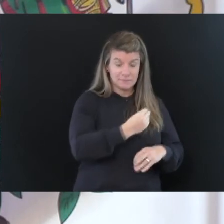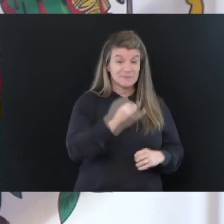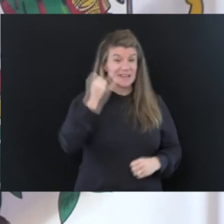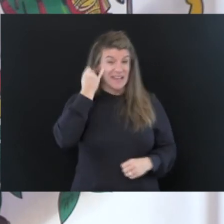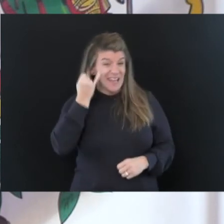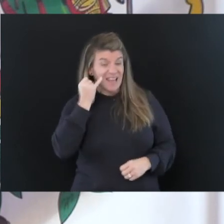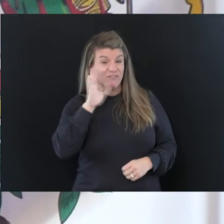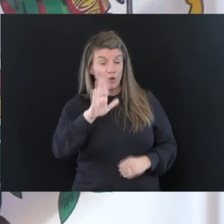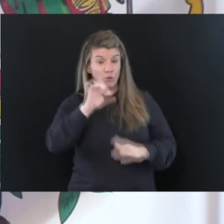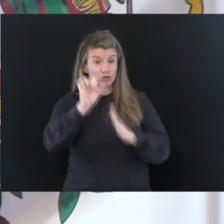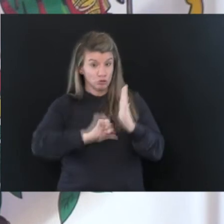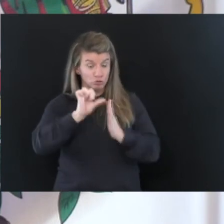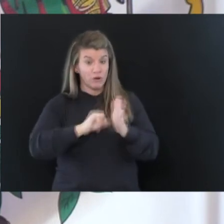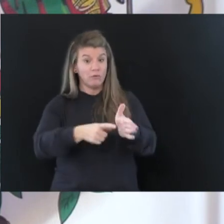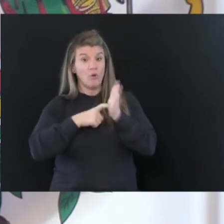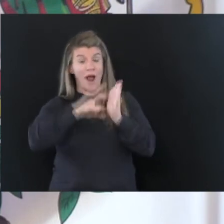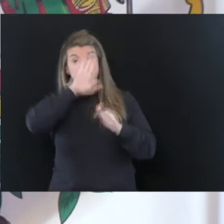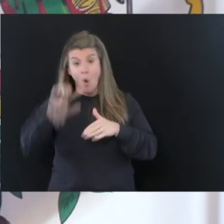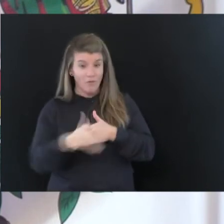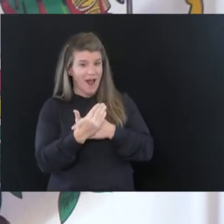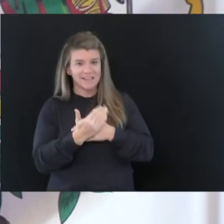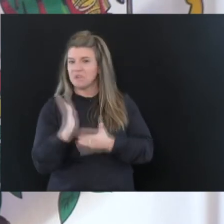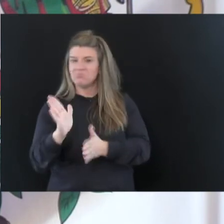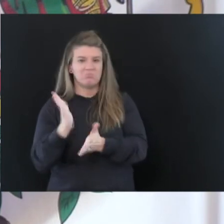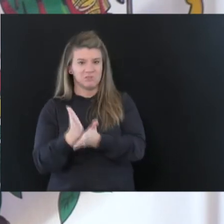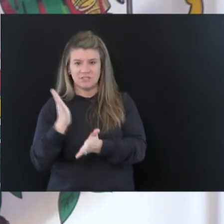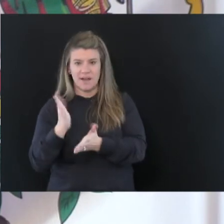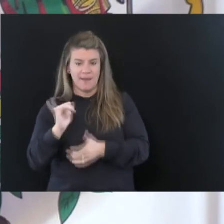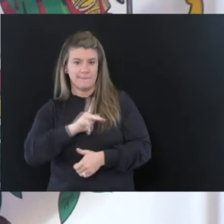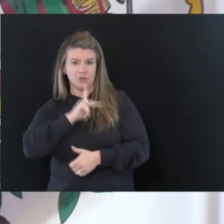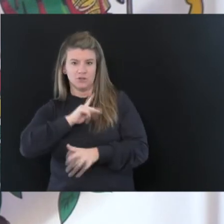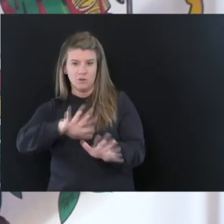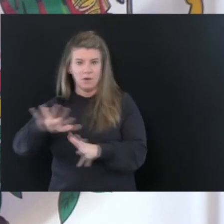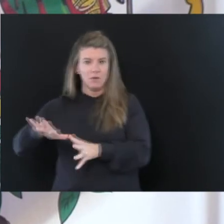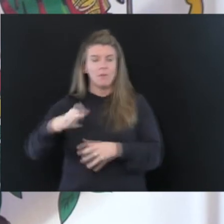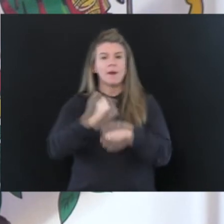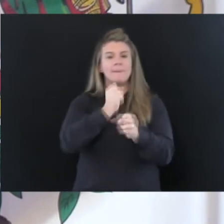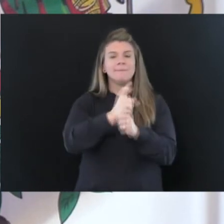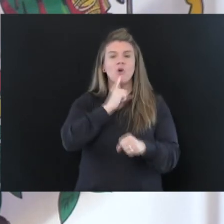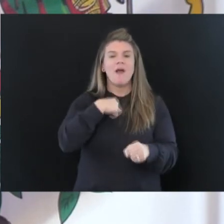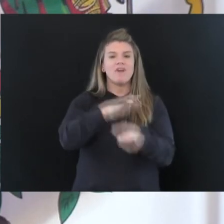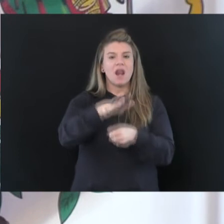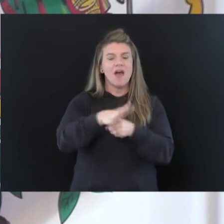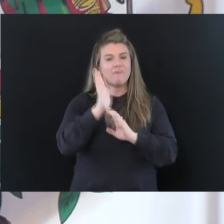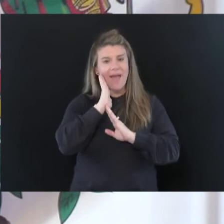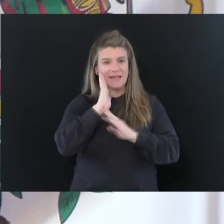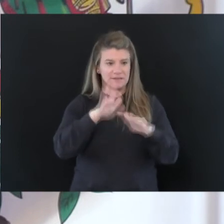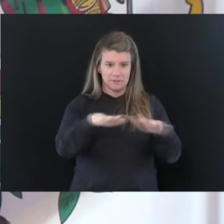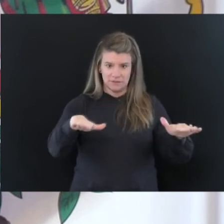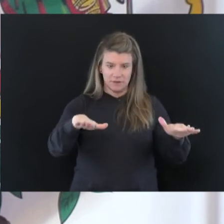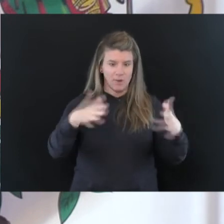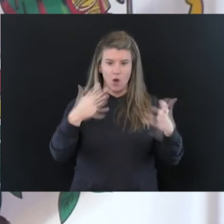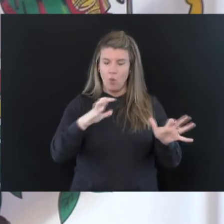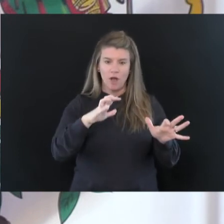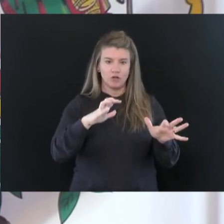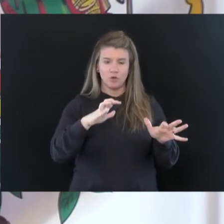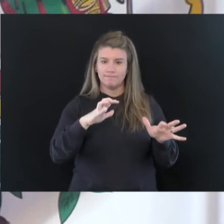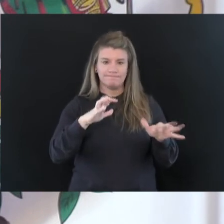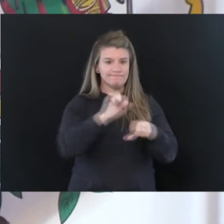in the hospital, so we would make sure that we had hospital capacities and we wouldn't endanger that.